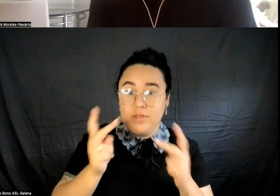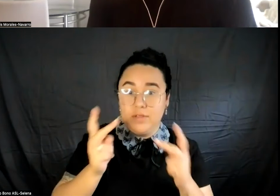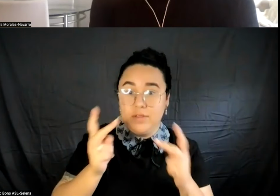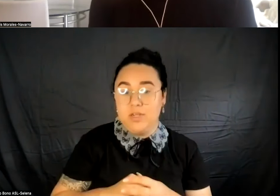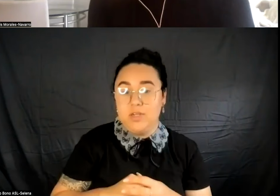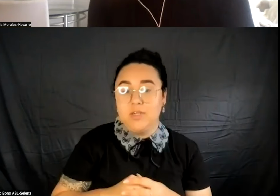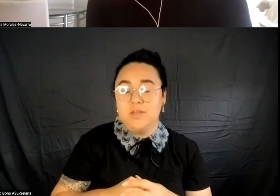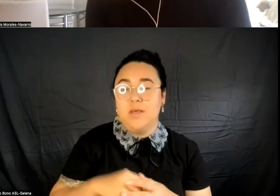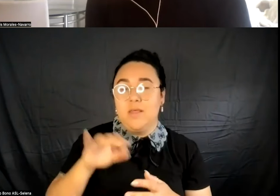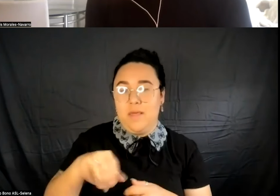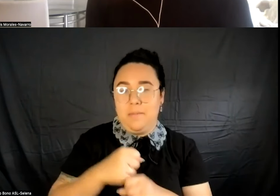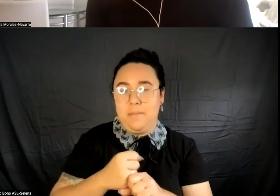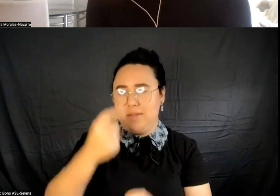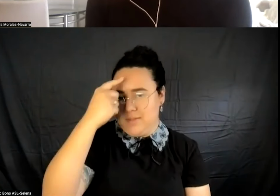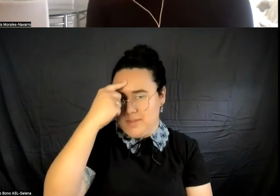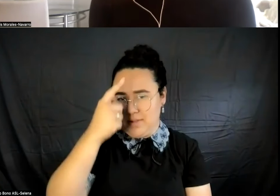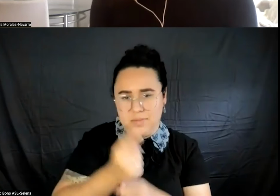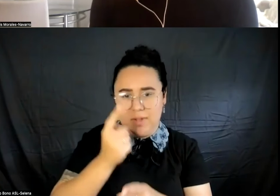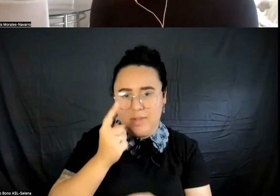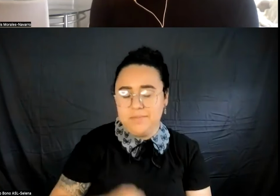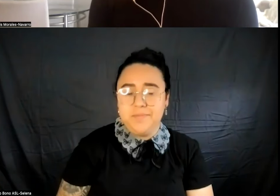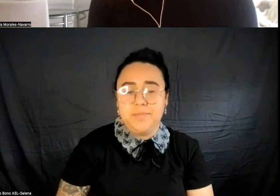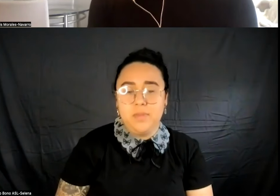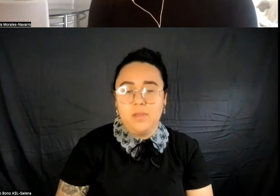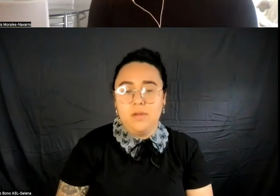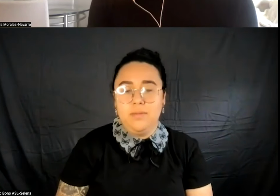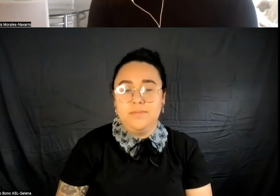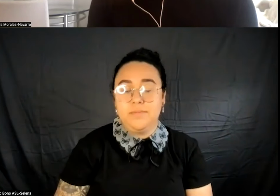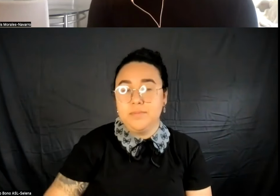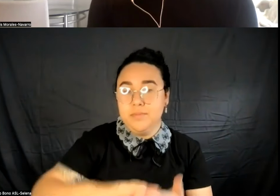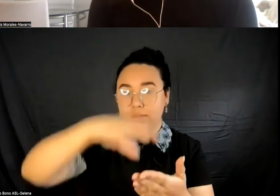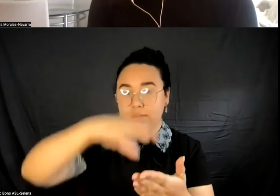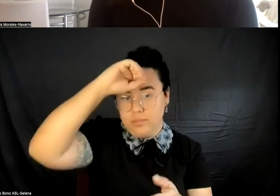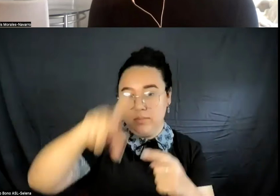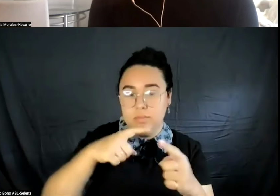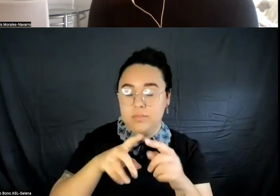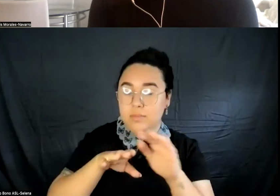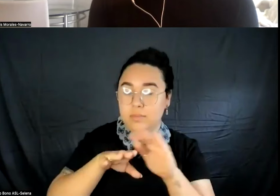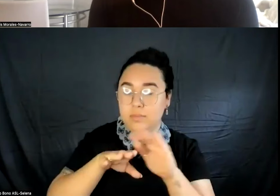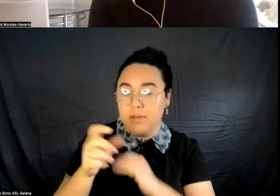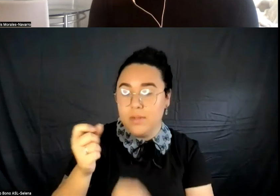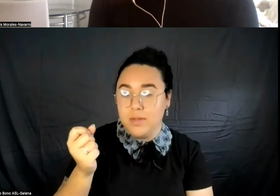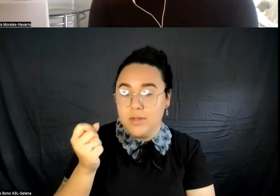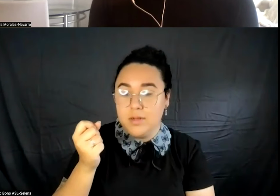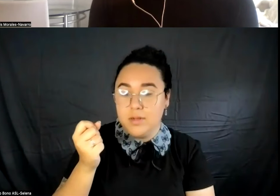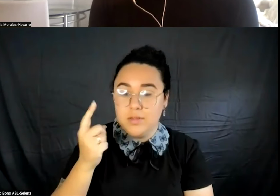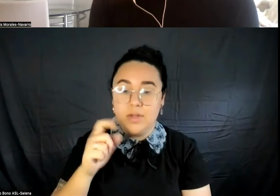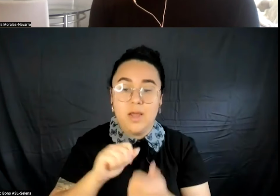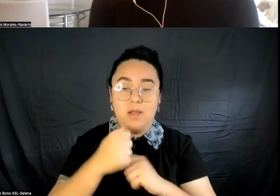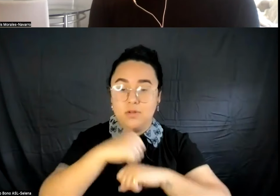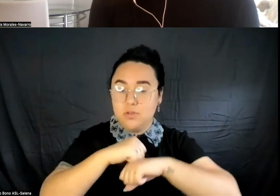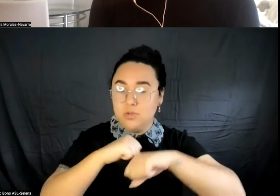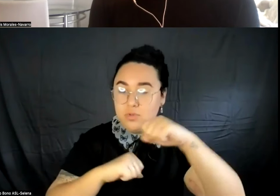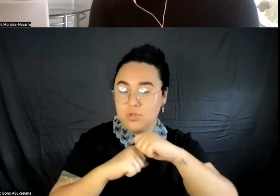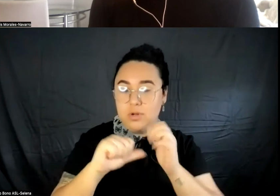makes sense, right? But to learn about accessibility and to understand how to structure